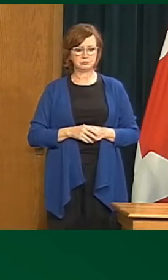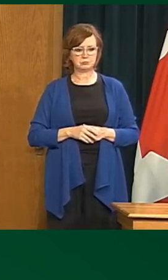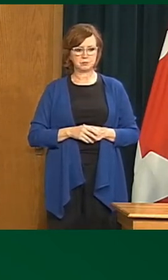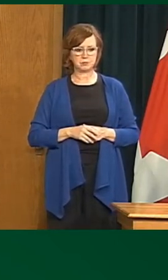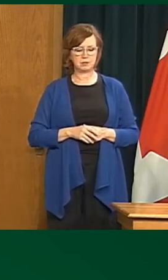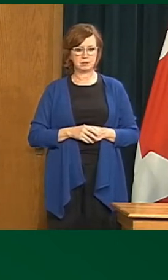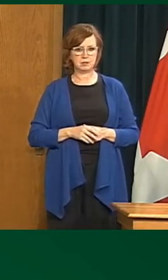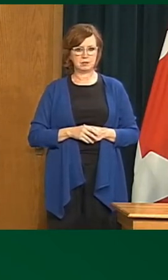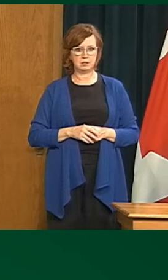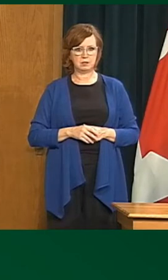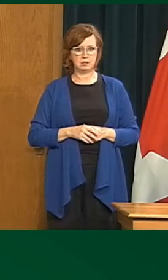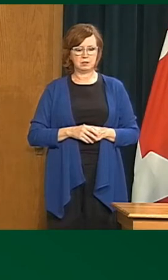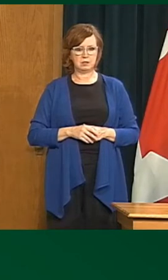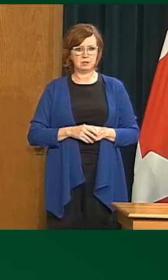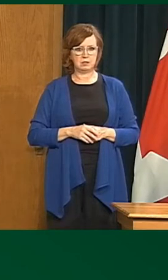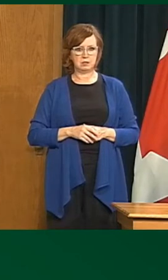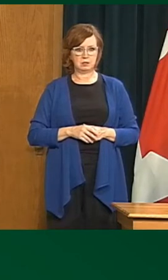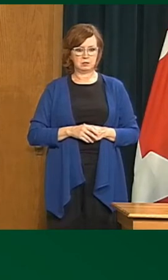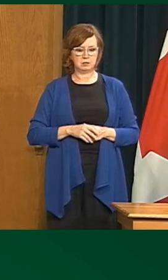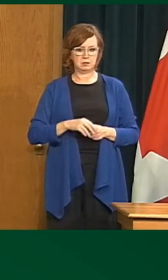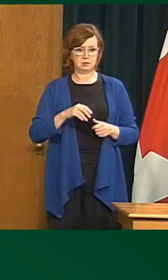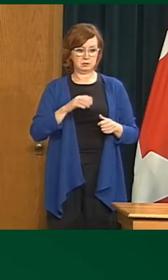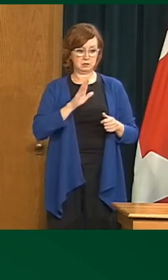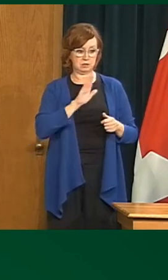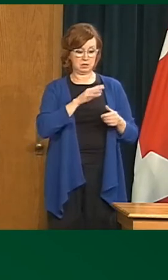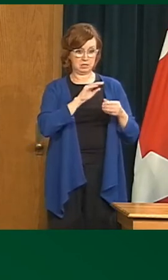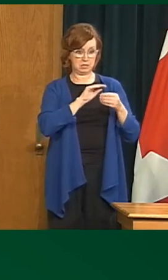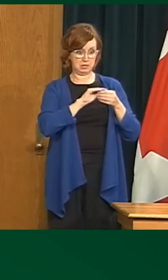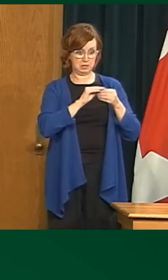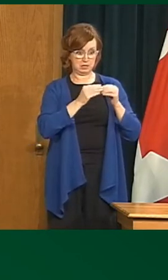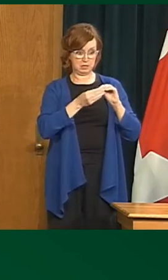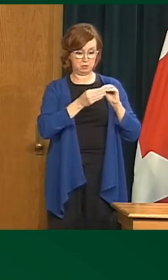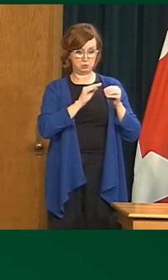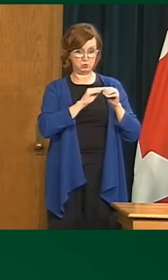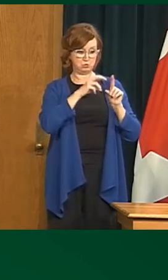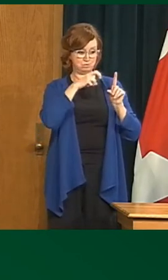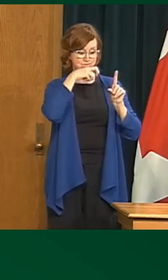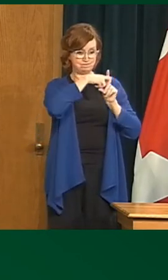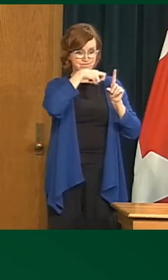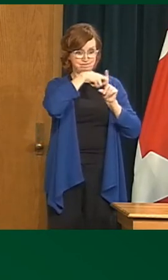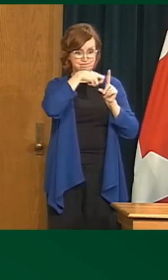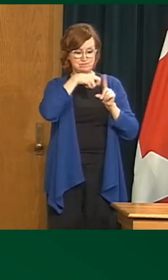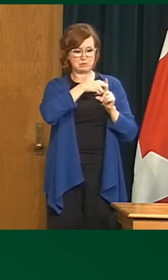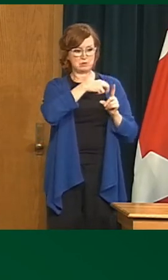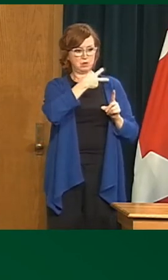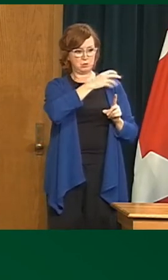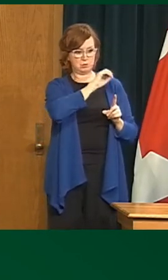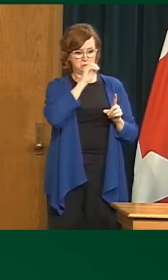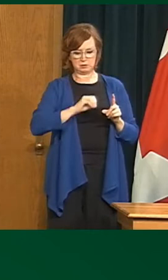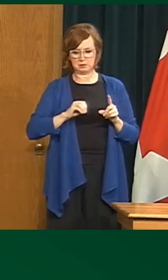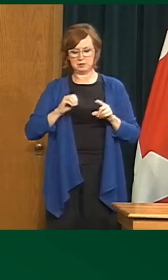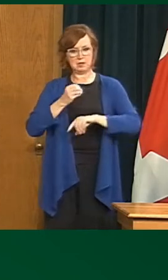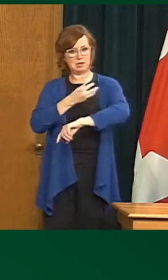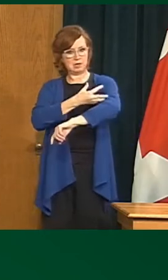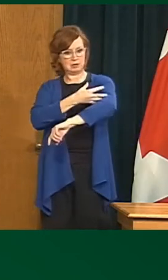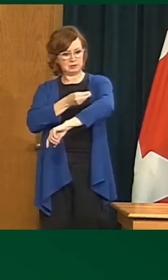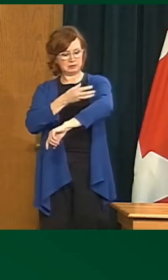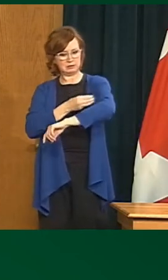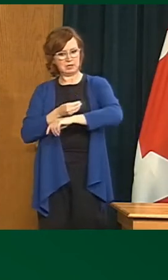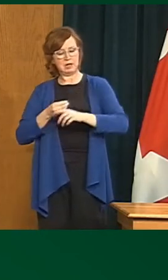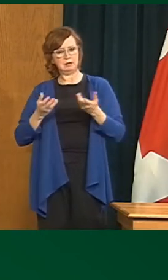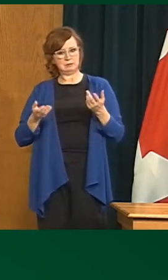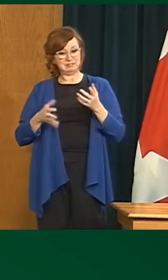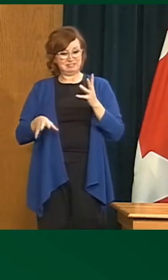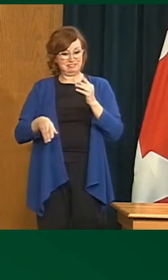confirmed by serology, or does that show that the transmission is a bit higher? Because we already said that mild or asymptomatic cases